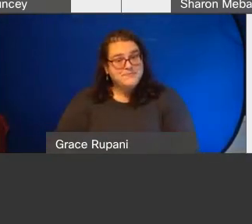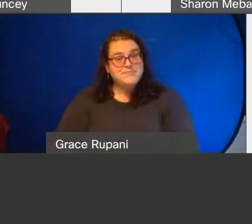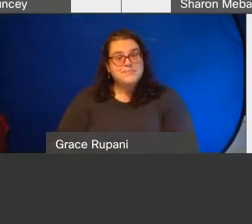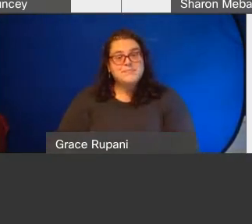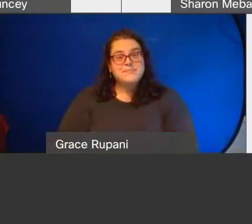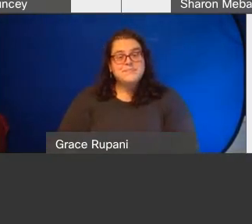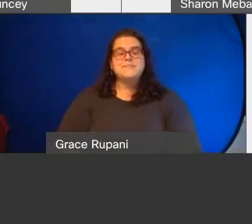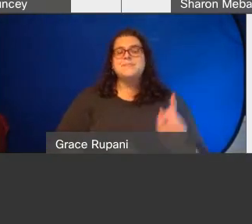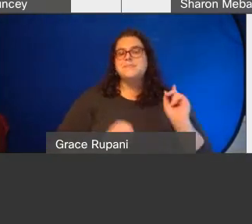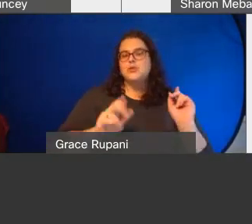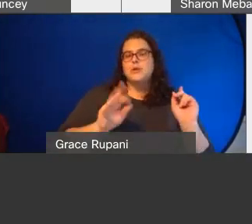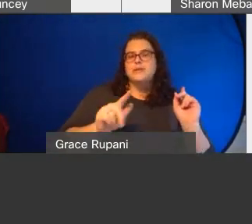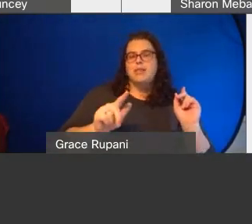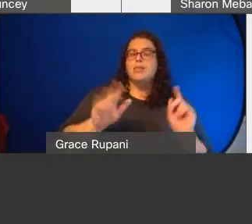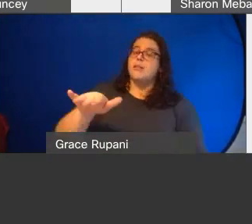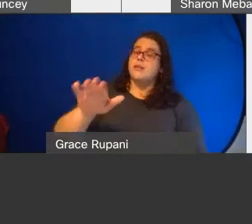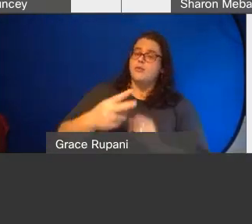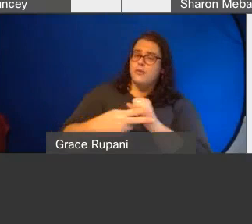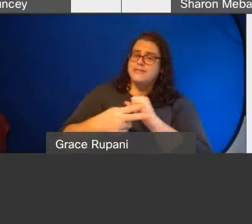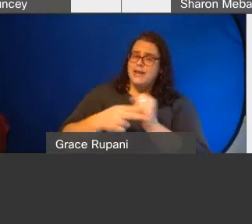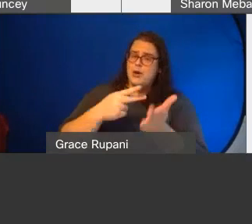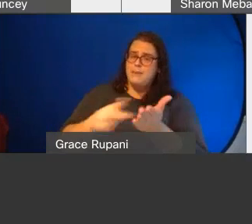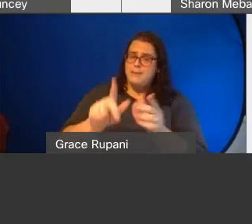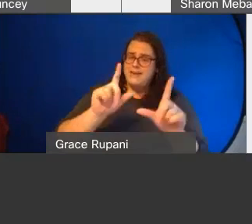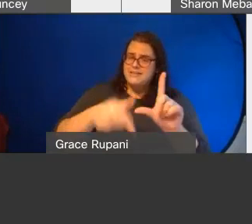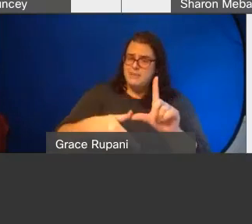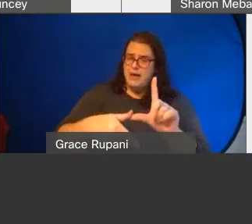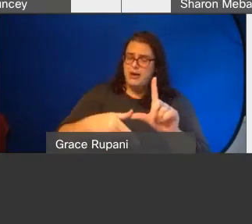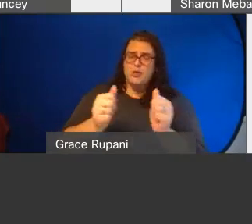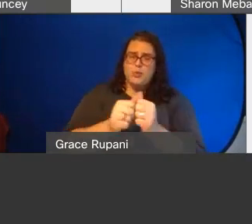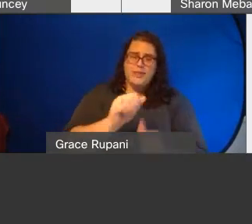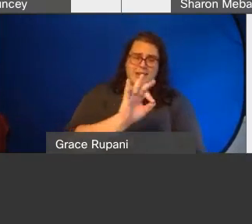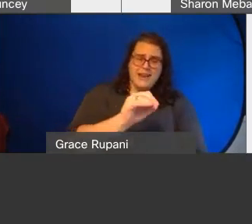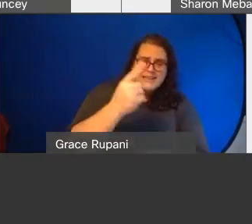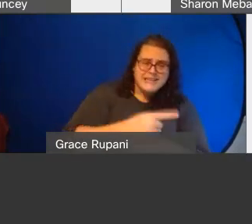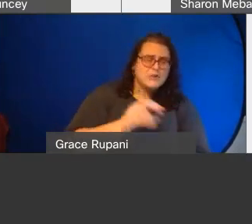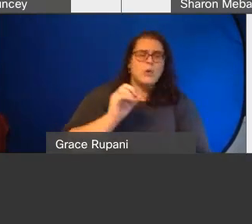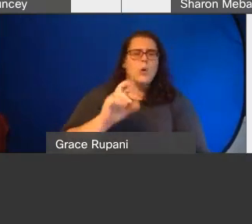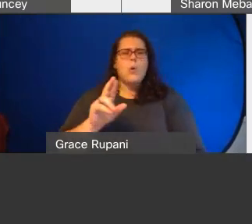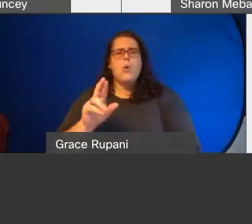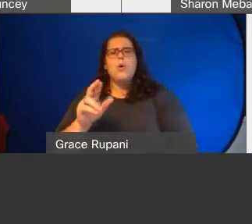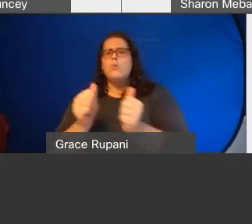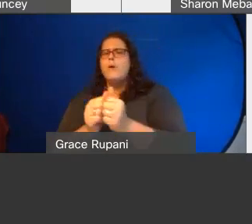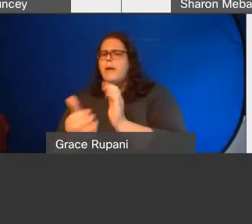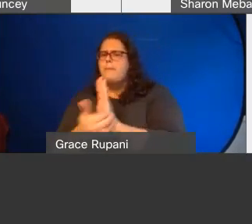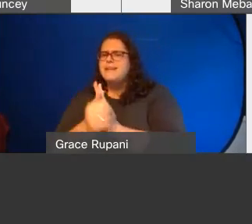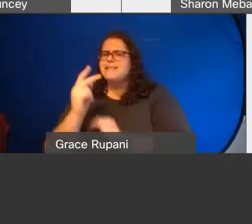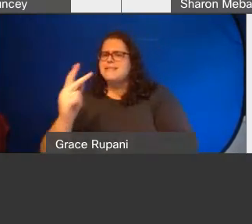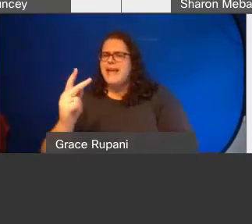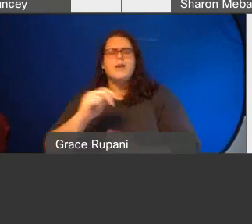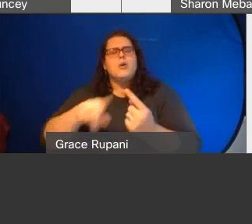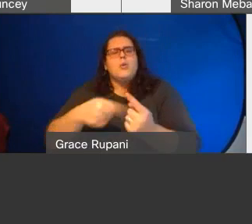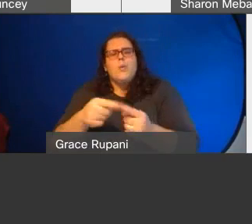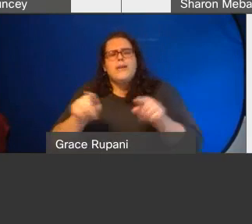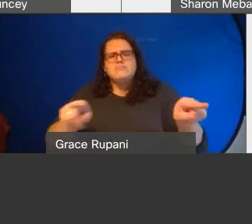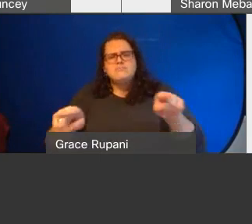Does the retainer payment expire with Appendix K or within 90 days? Please clarify when the retainer payment in our Appendix K